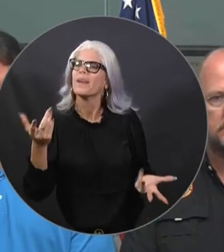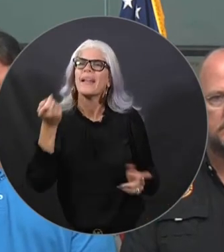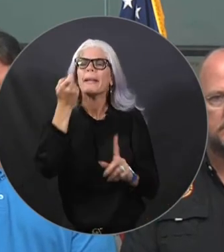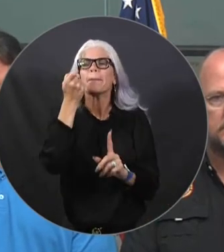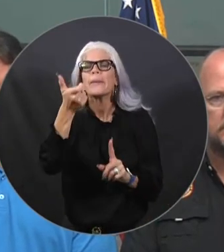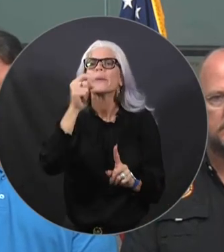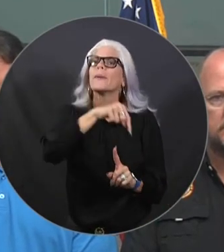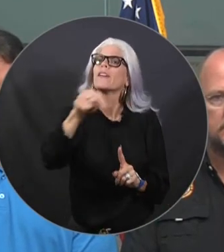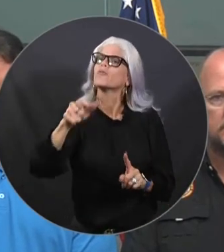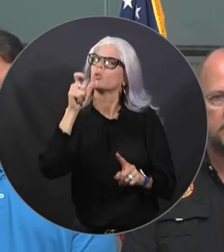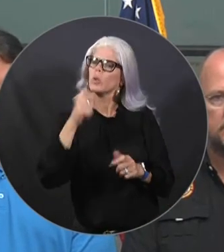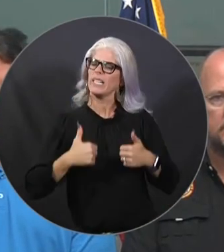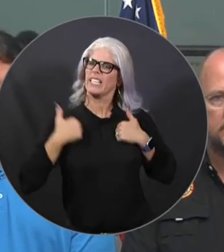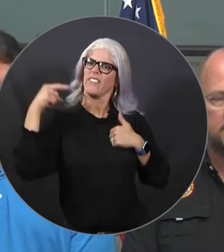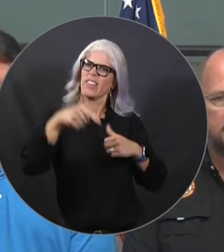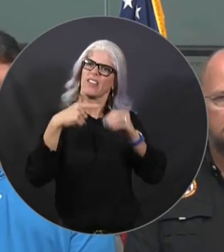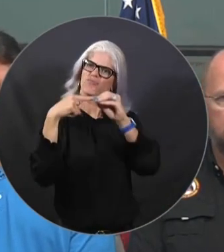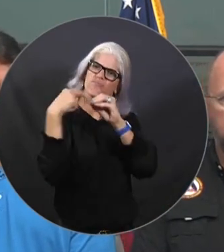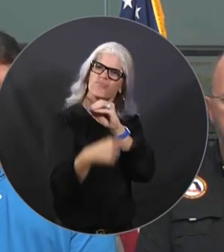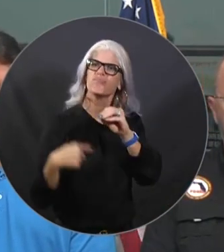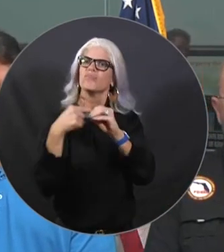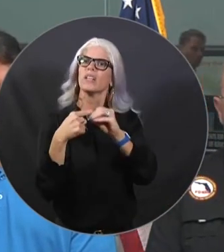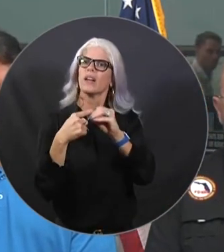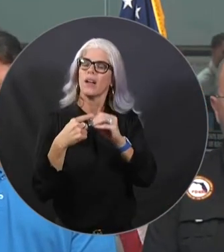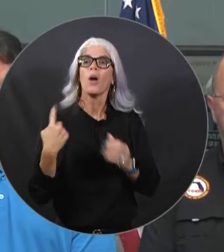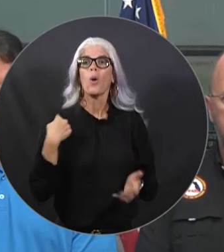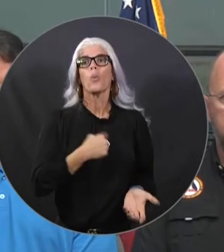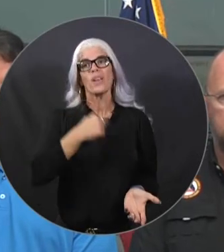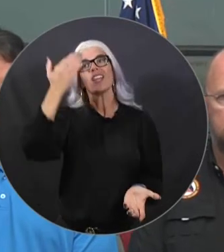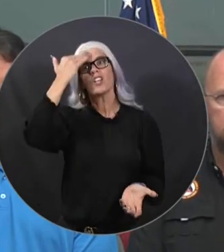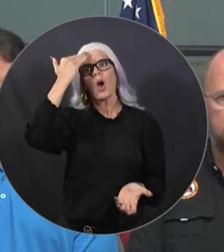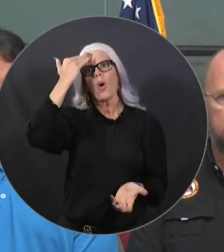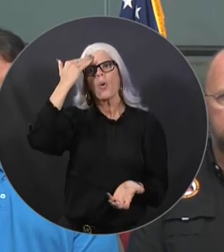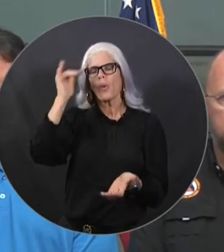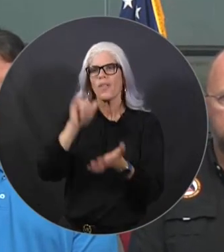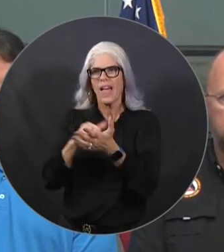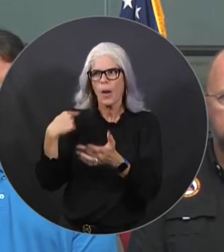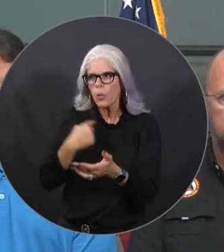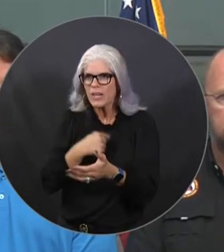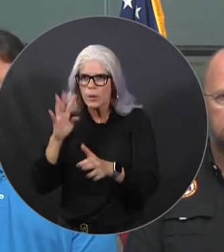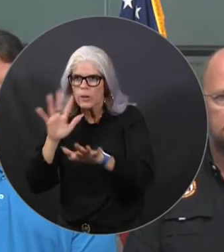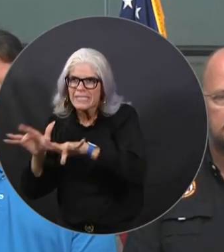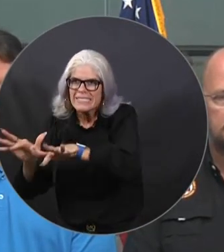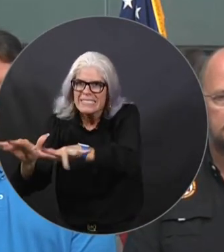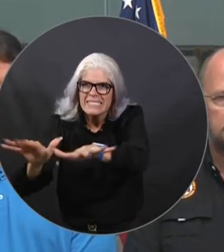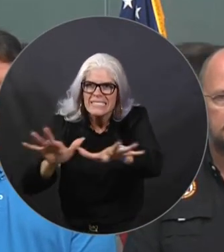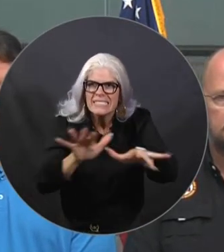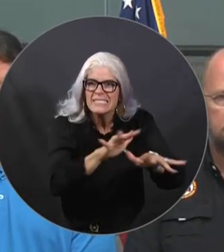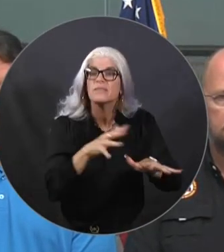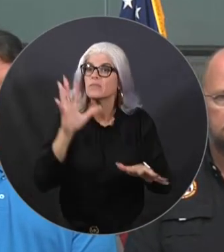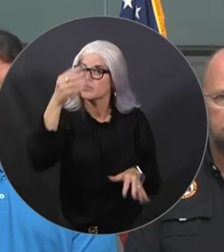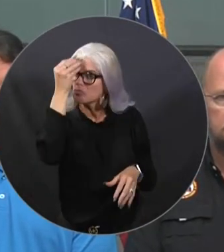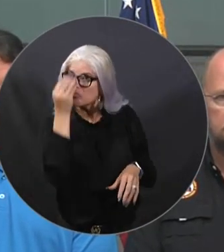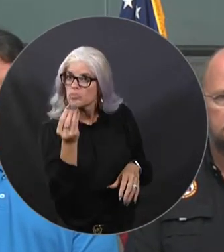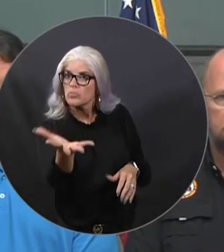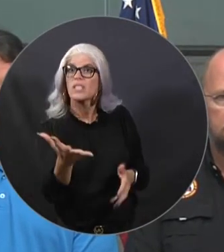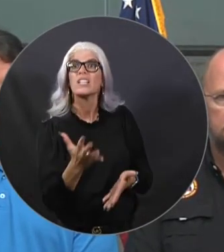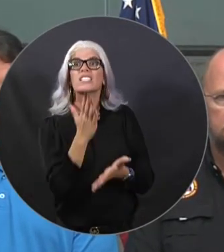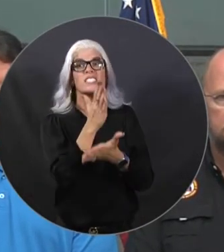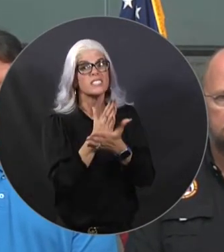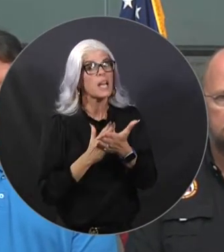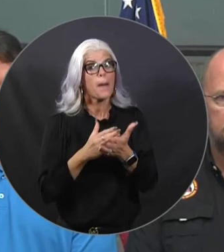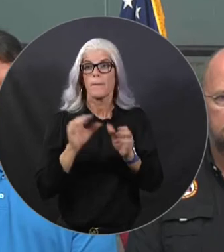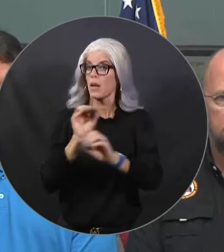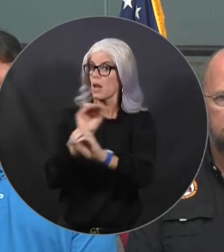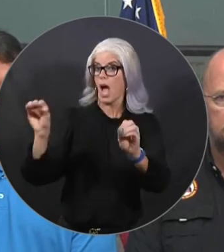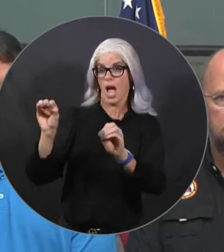as storm related, you know, that will happen, you know, relatively soon. I can tell you that there have been some non-storm related fatalities